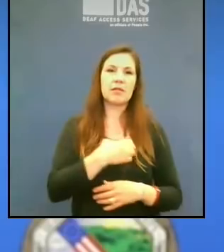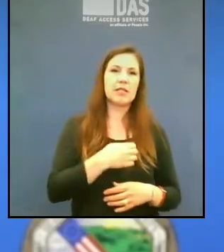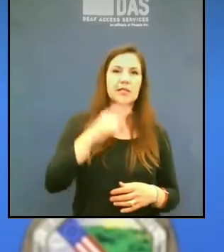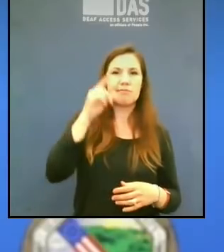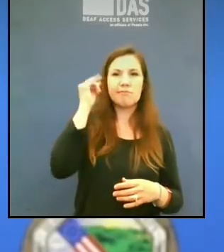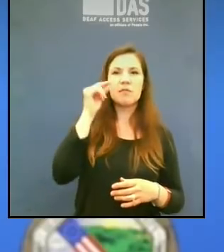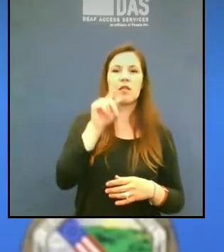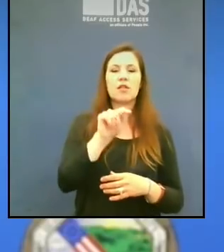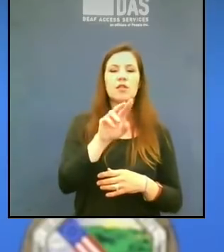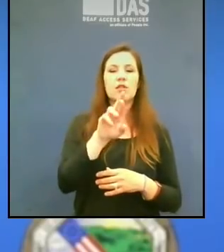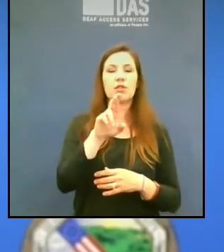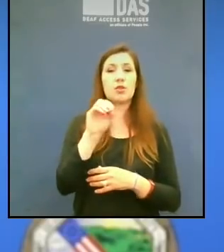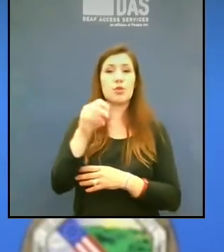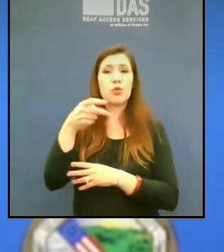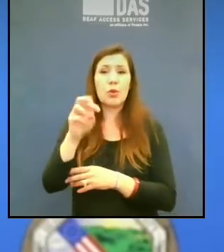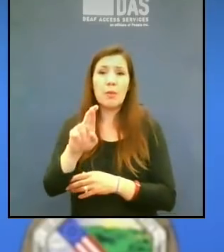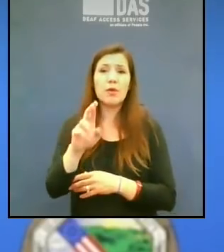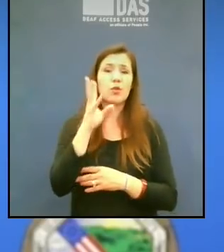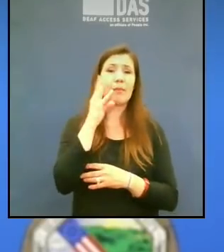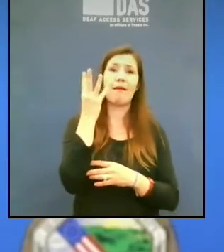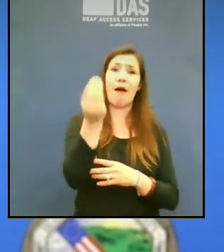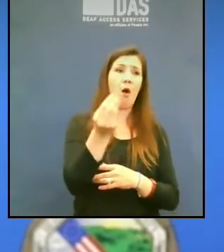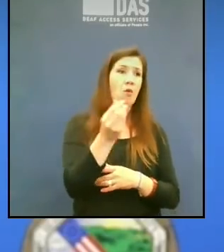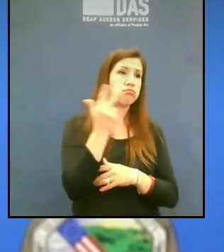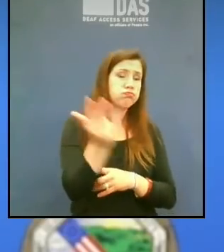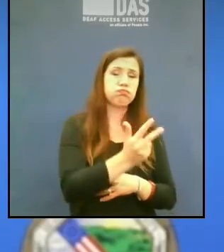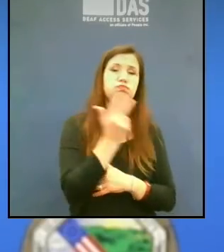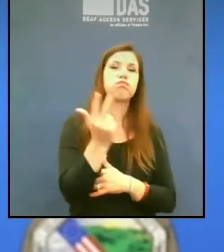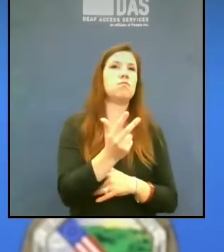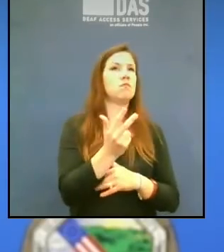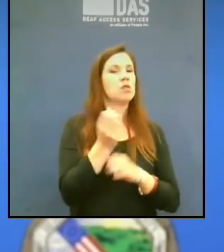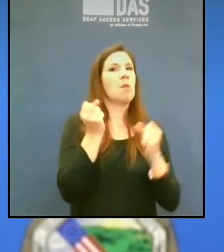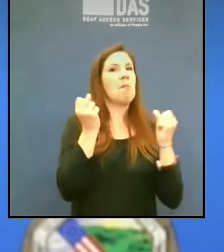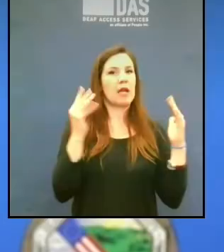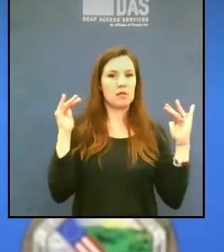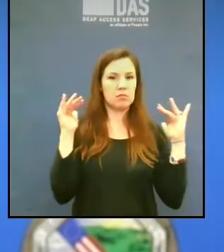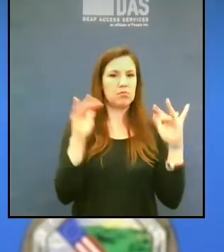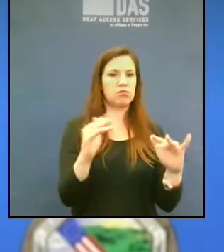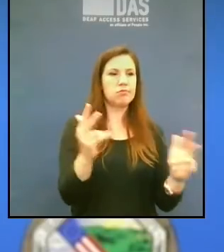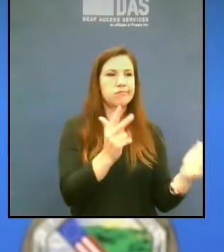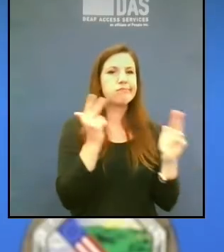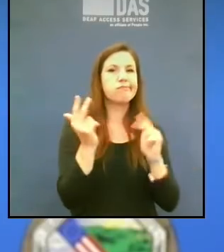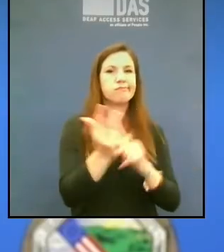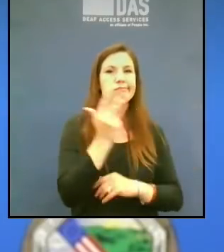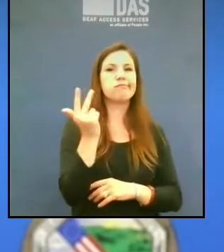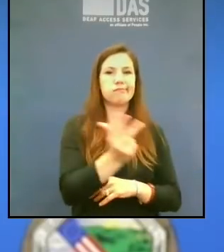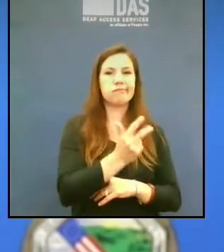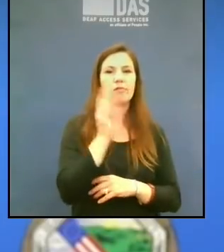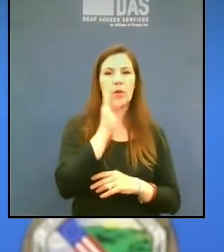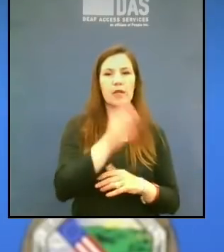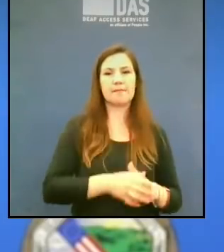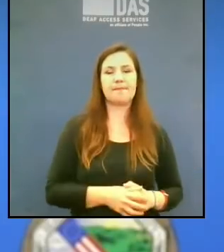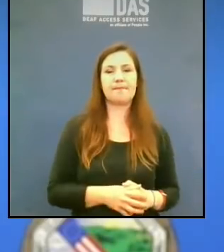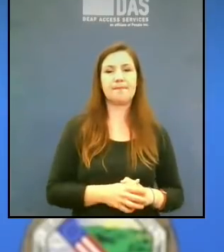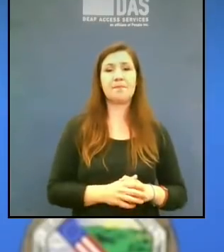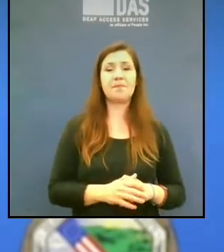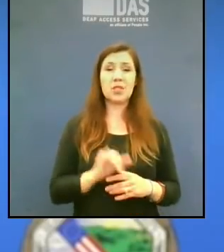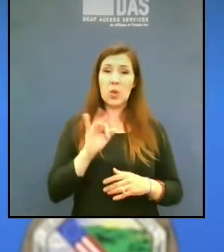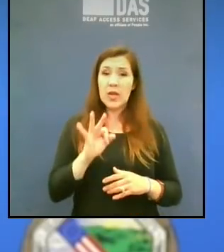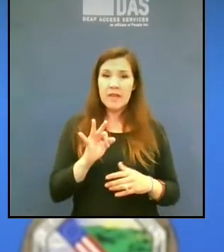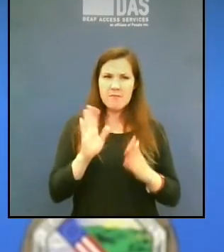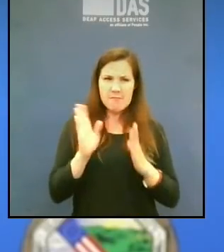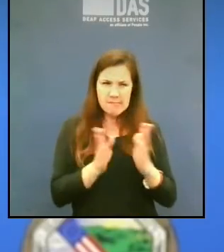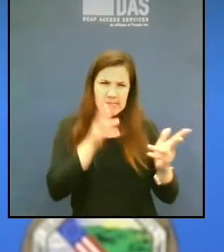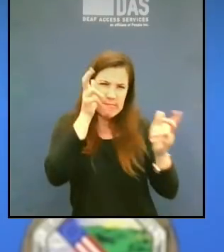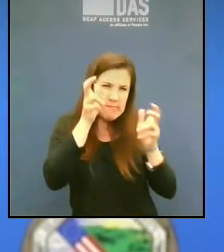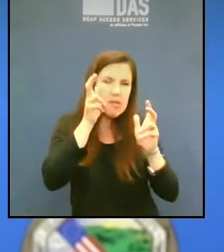hundreds of them that have been brought in Erie County, and of course our Erie County Sheriff's Office and the deputies associated with them. So if people want to engage in mischief in